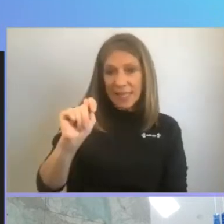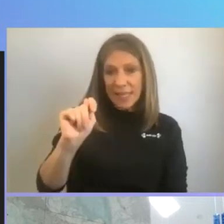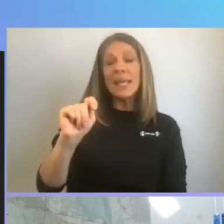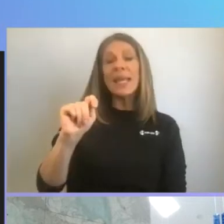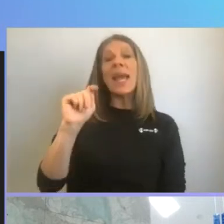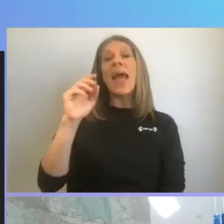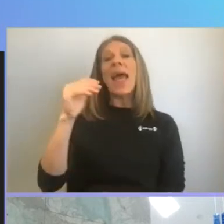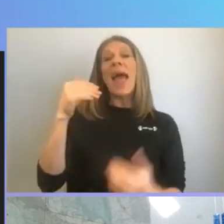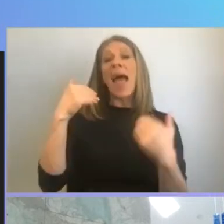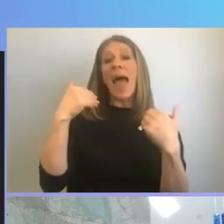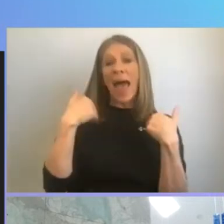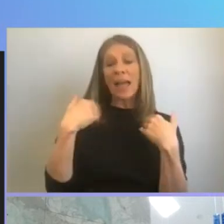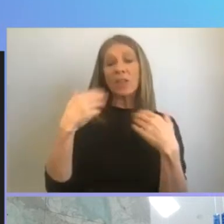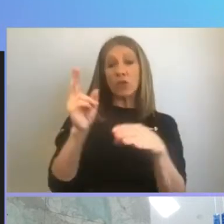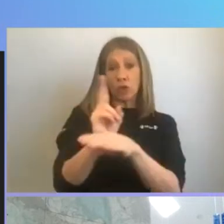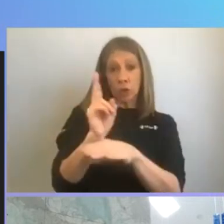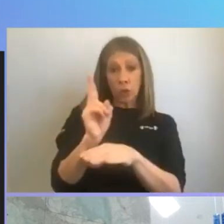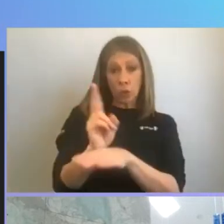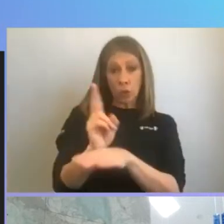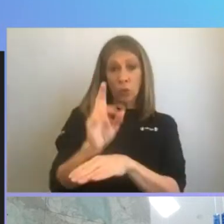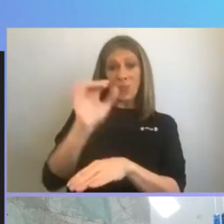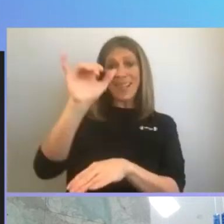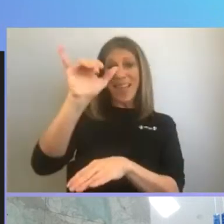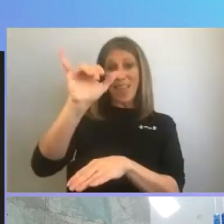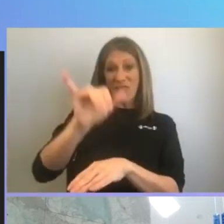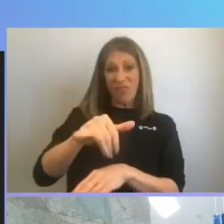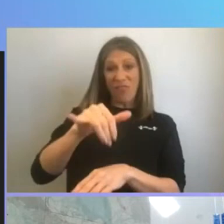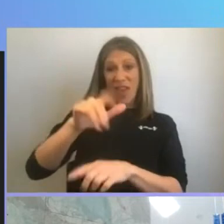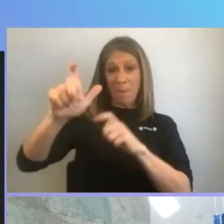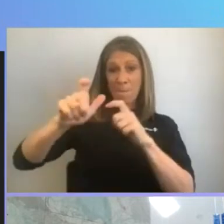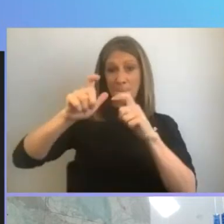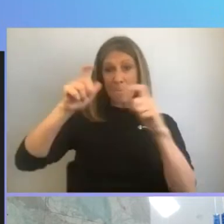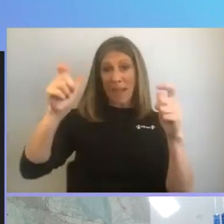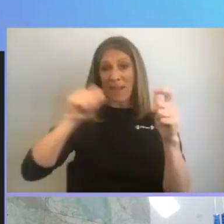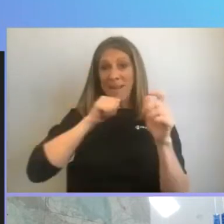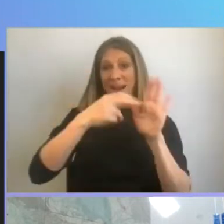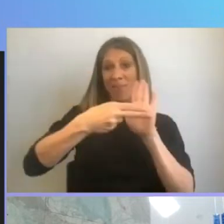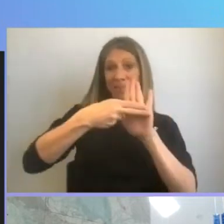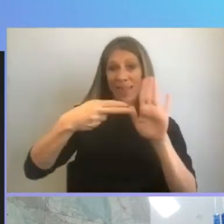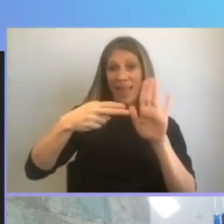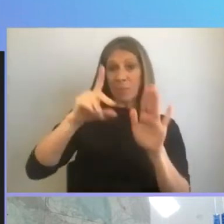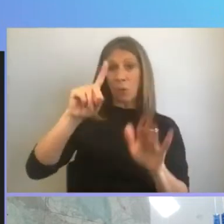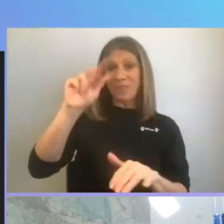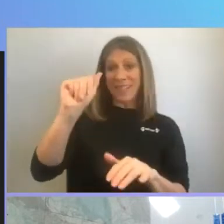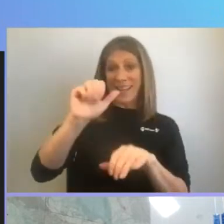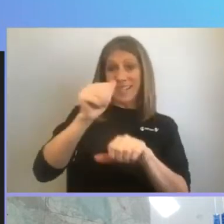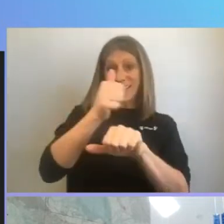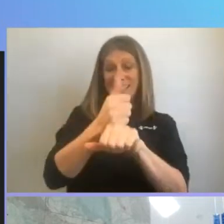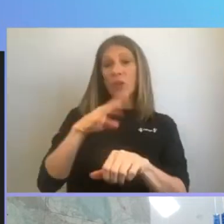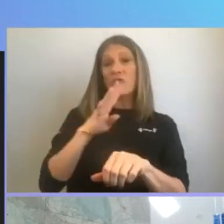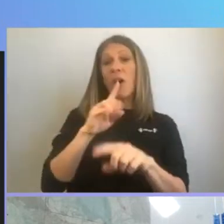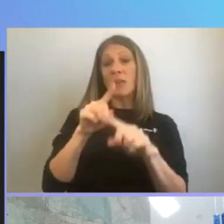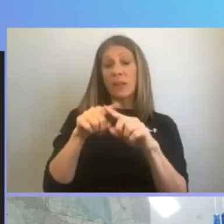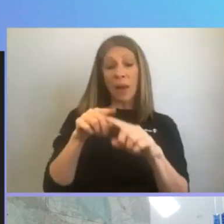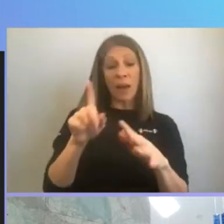has consumed in that large unlabeled data set that we talked about at the